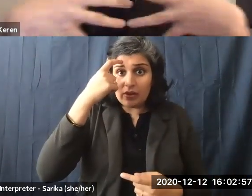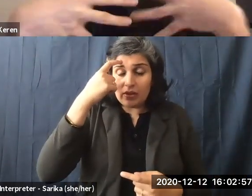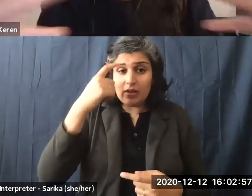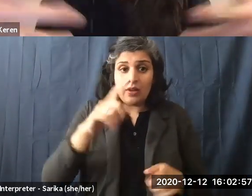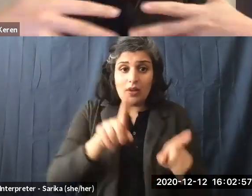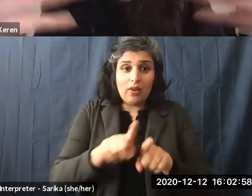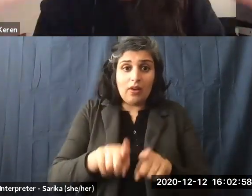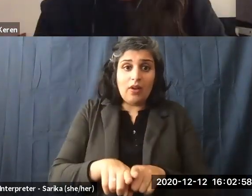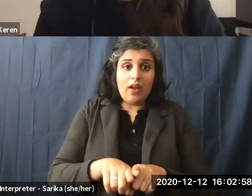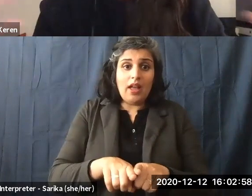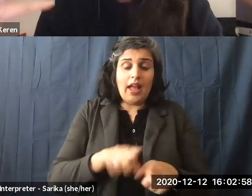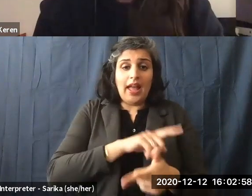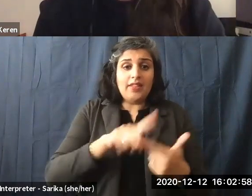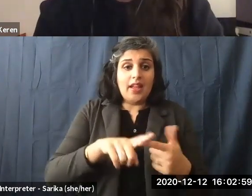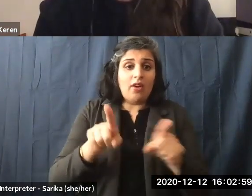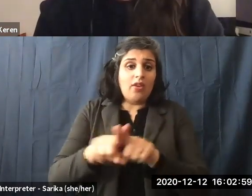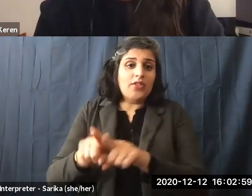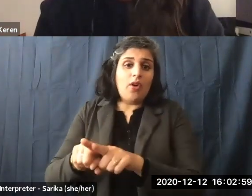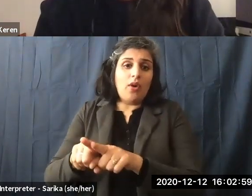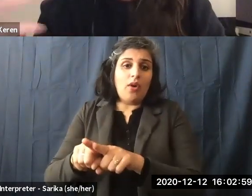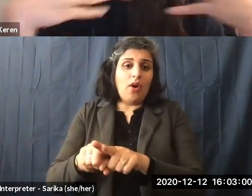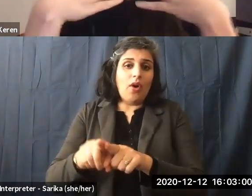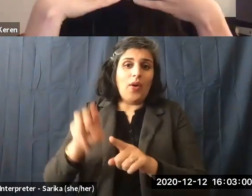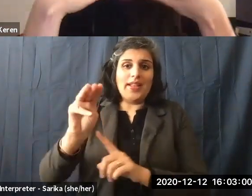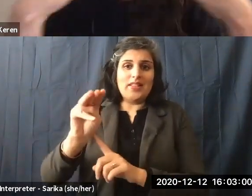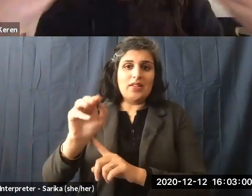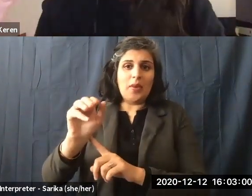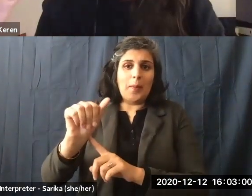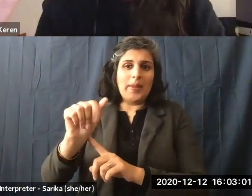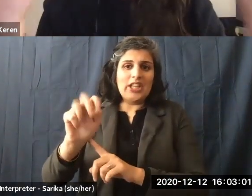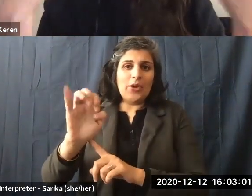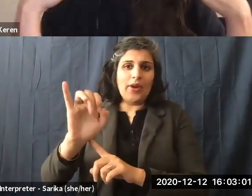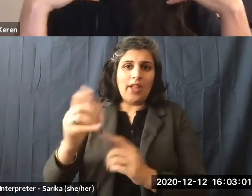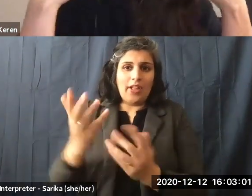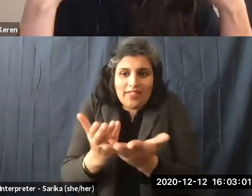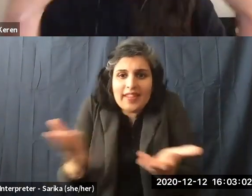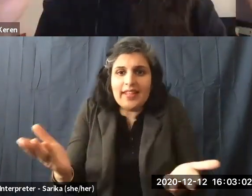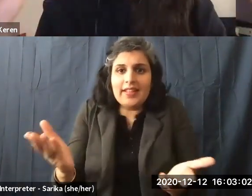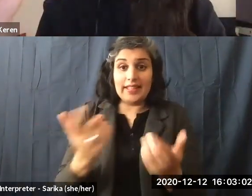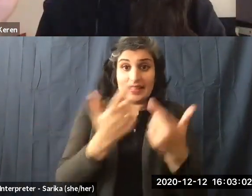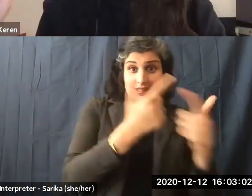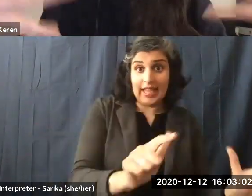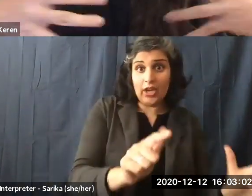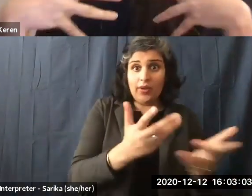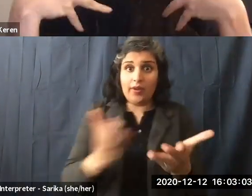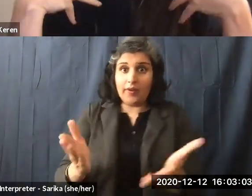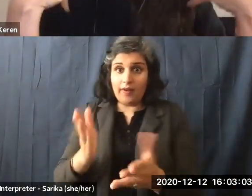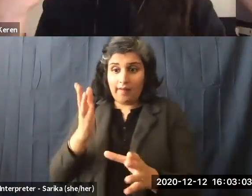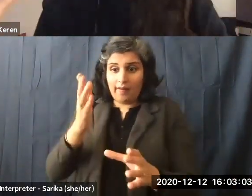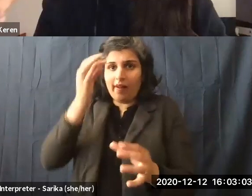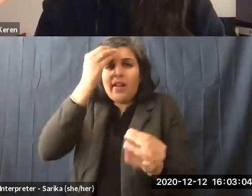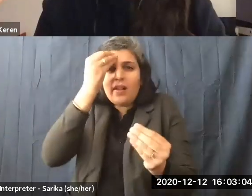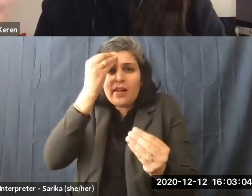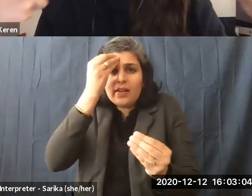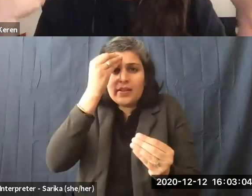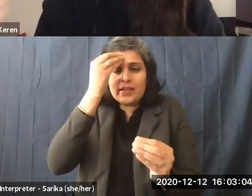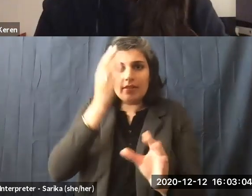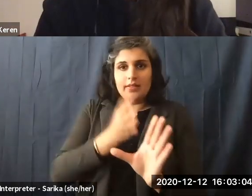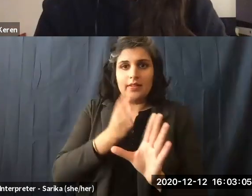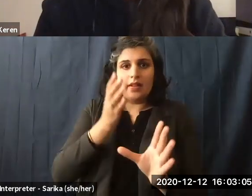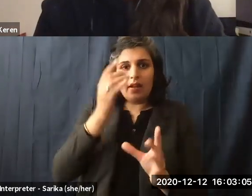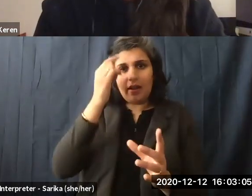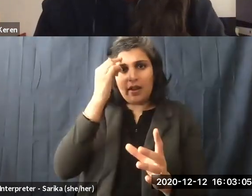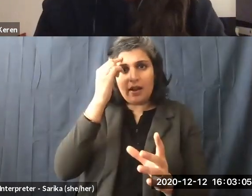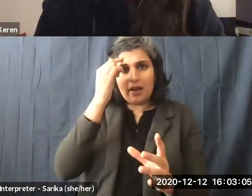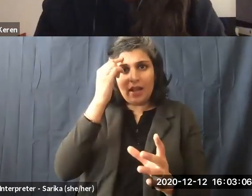it's, and it's all, and then it's also, and it's also material, like it's both language, it's both psyche, but it's, and then it has to